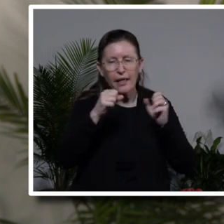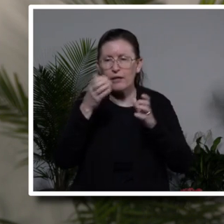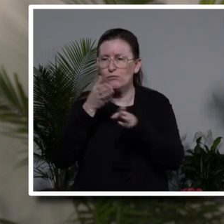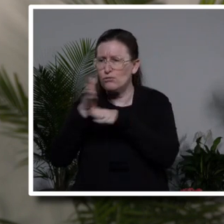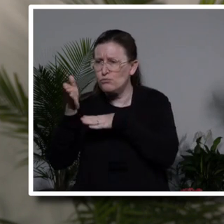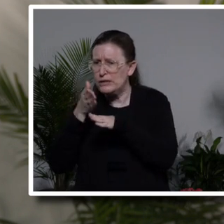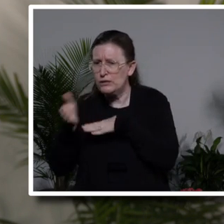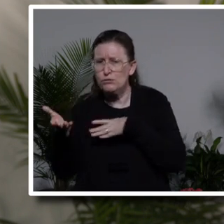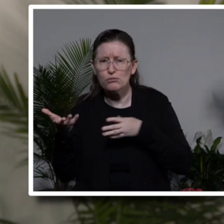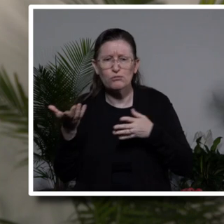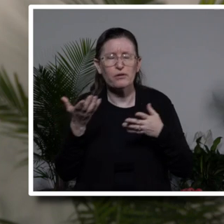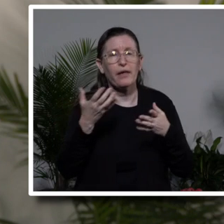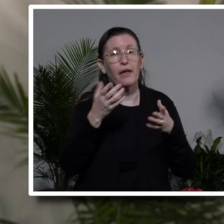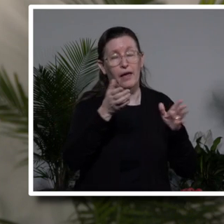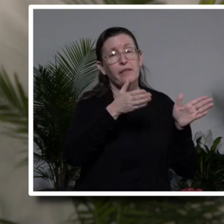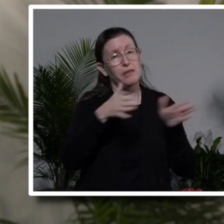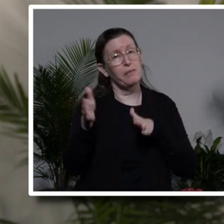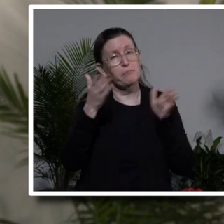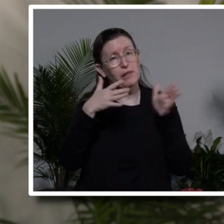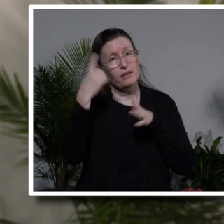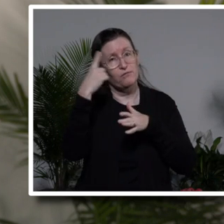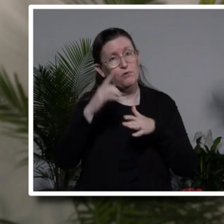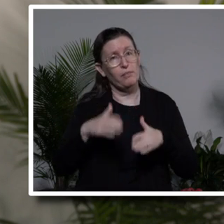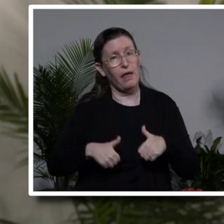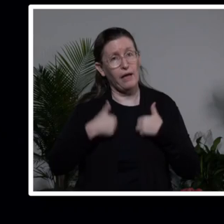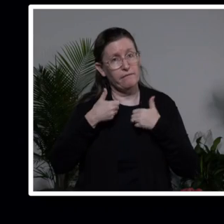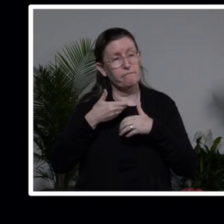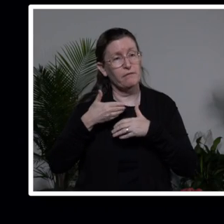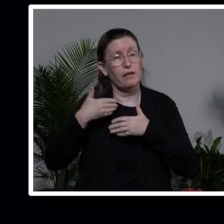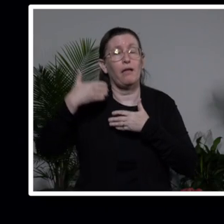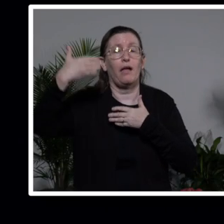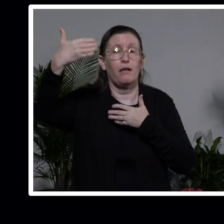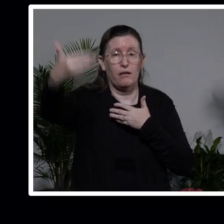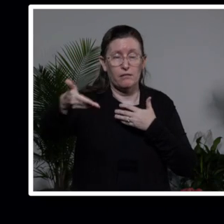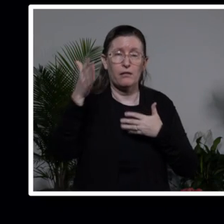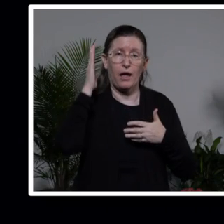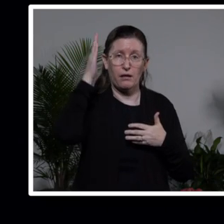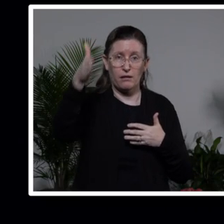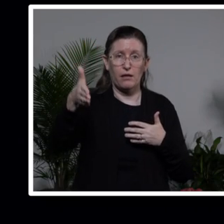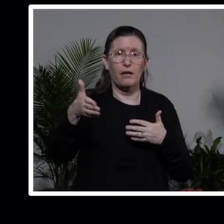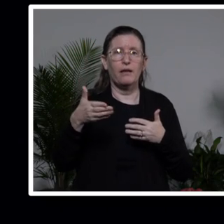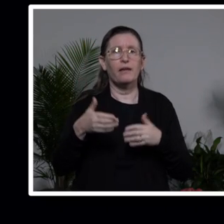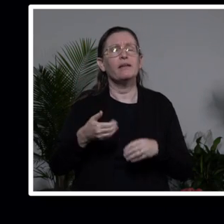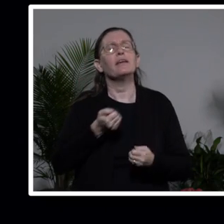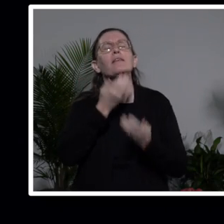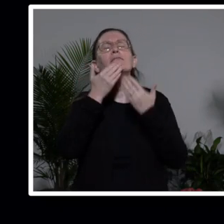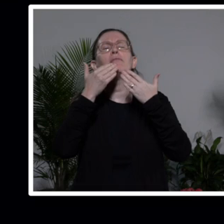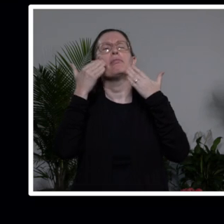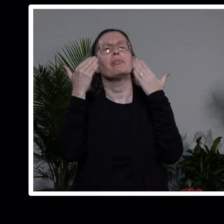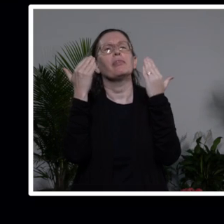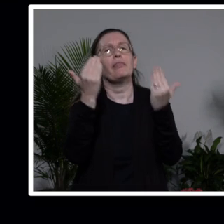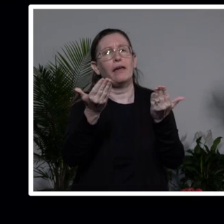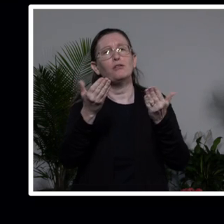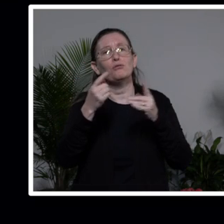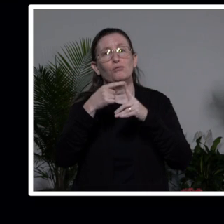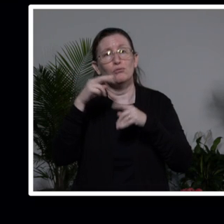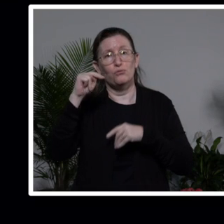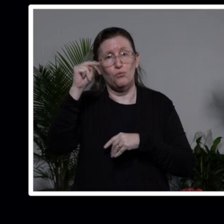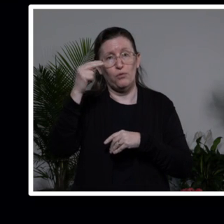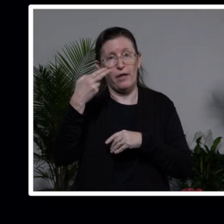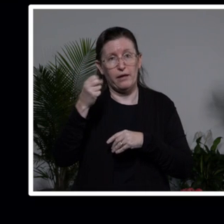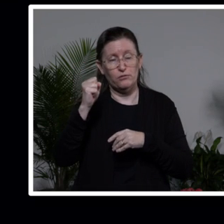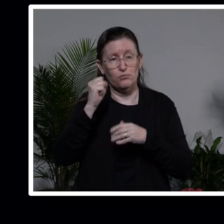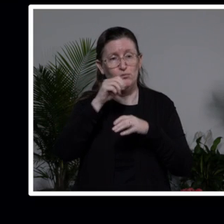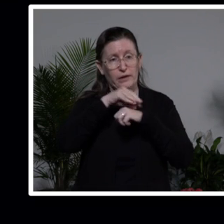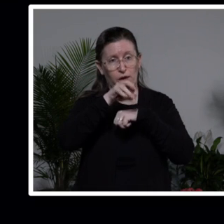and ultimately make plans for life beyond high school. Please help me give a warm thank you to the North High